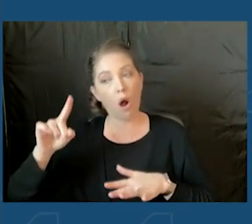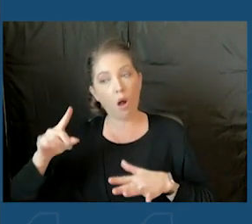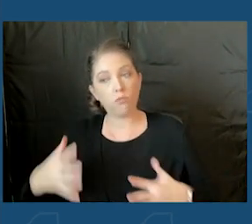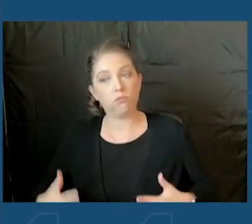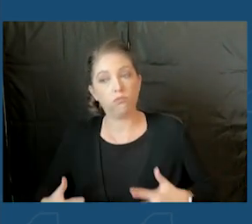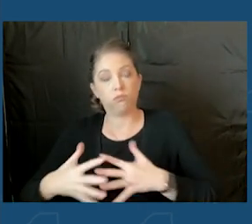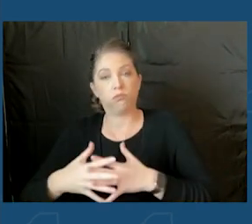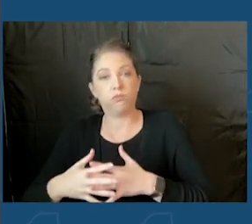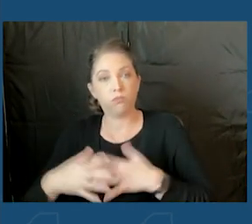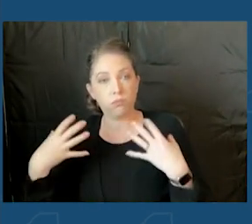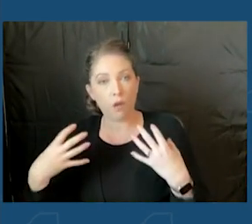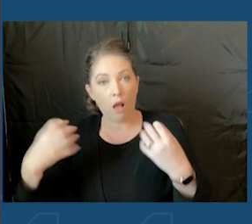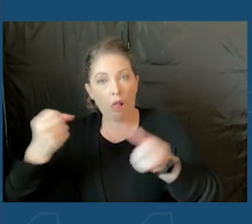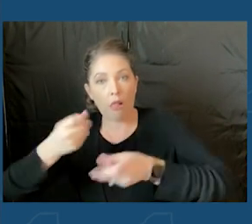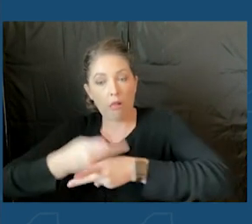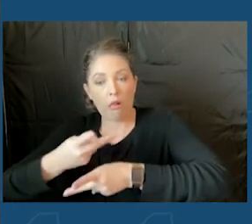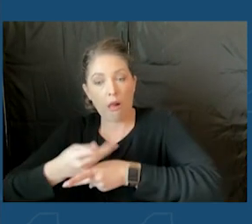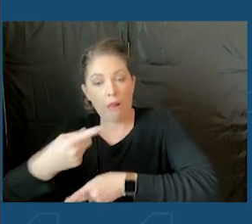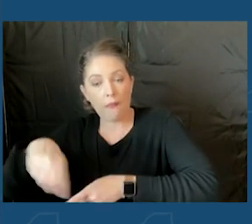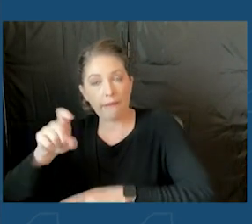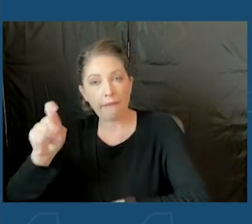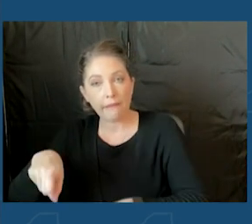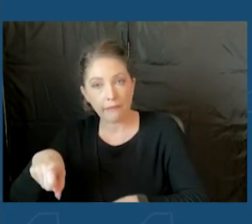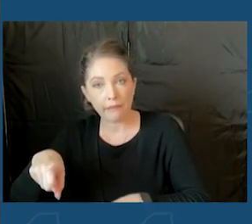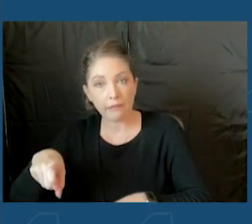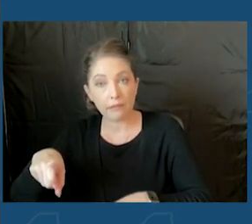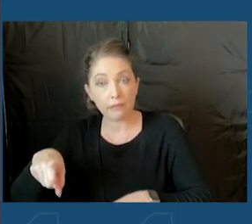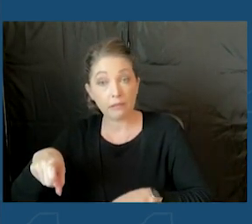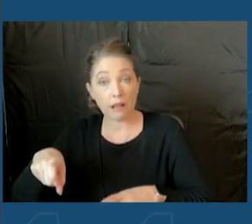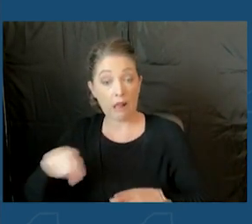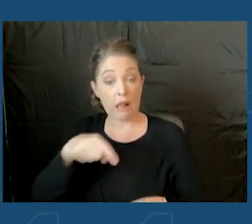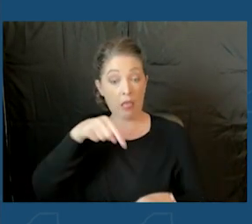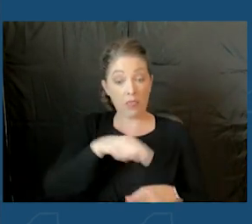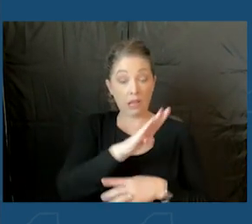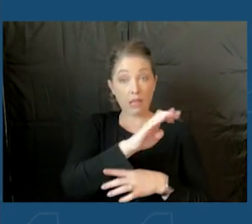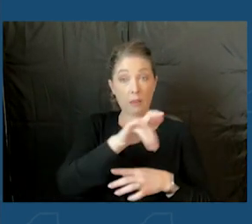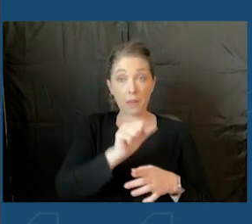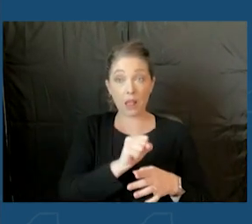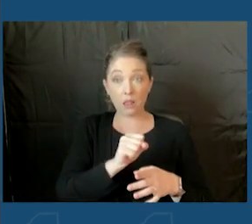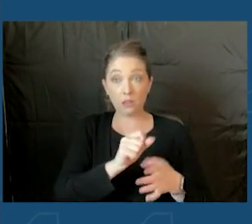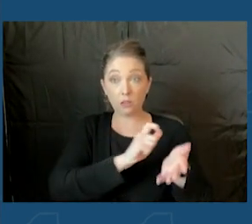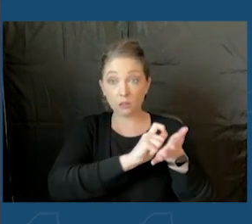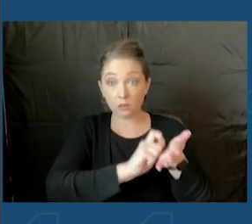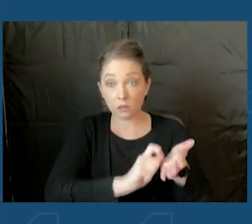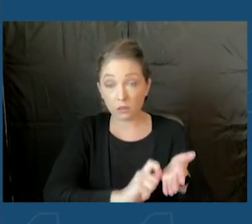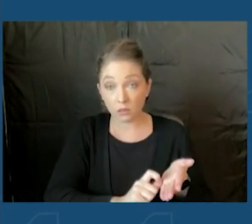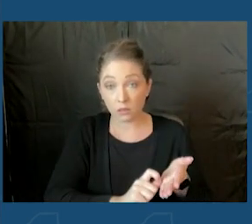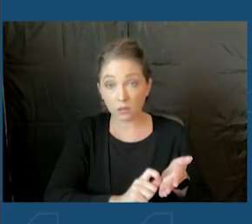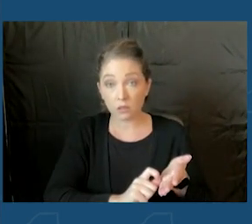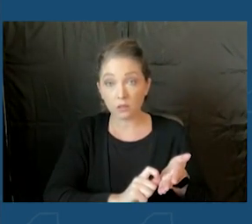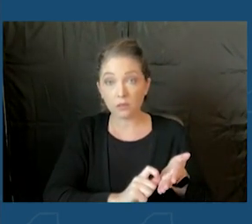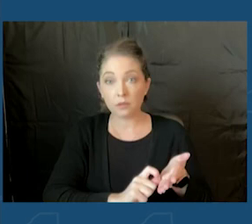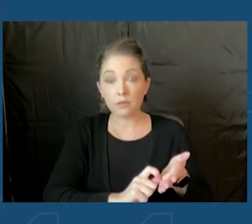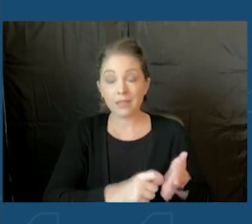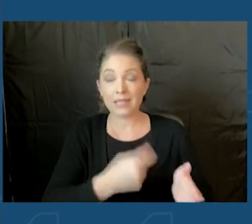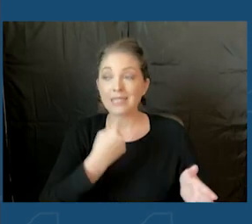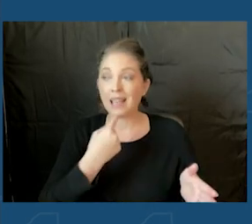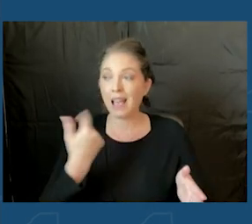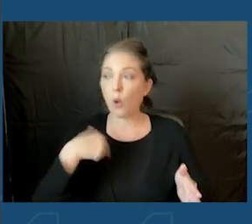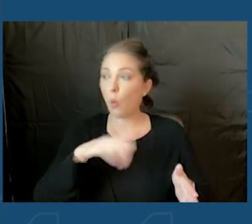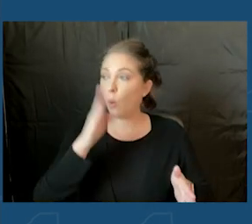they need. And these bills today will say that we will not aid and